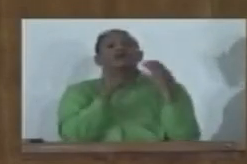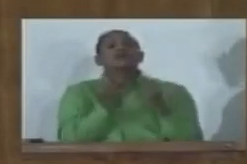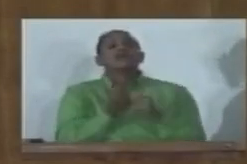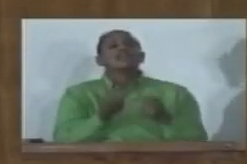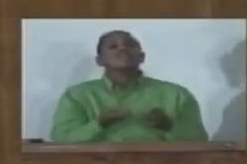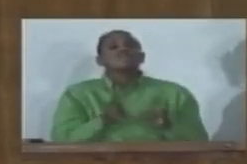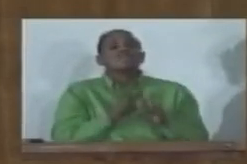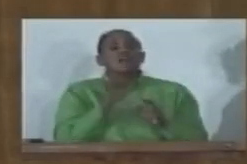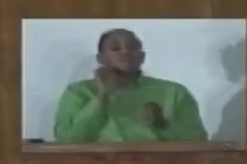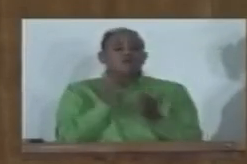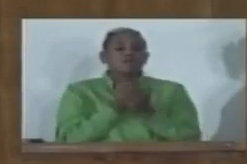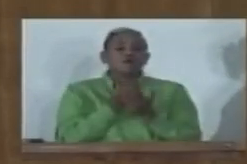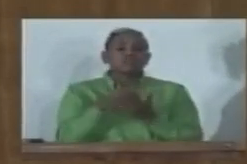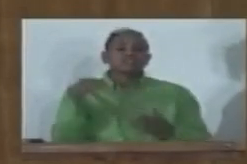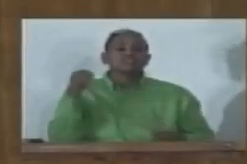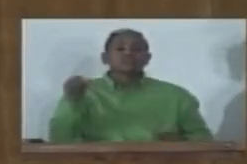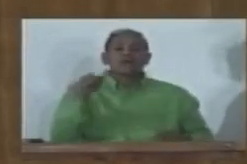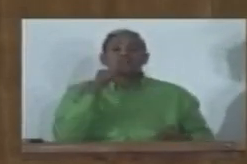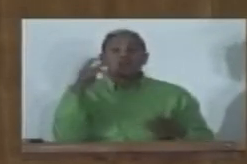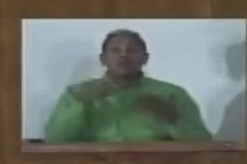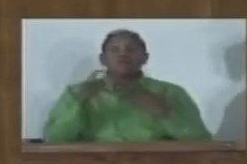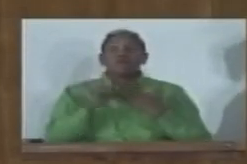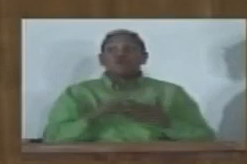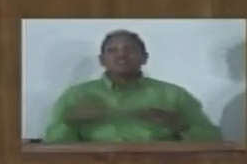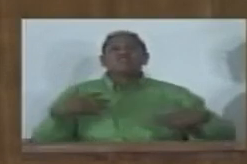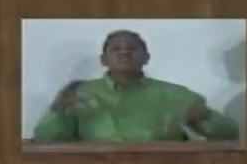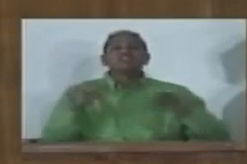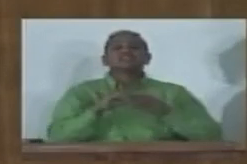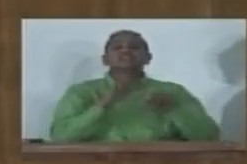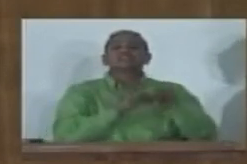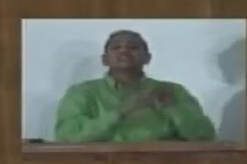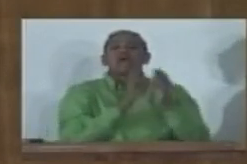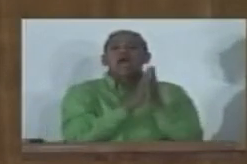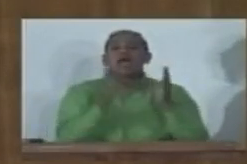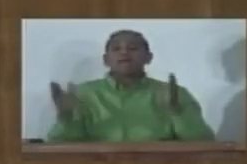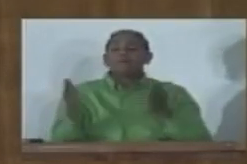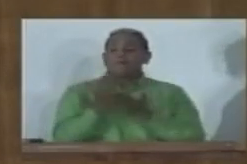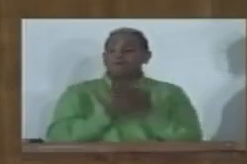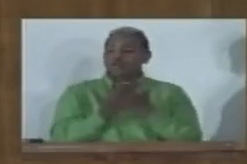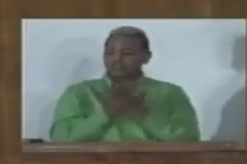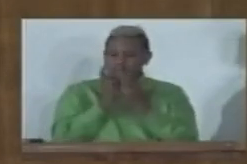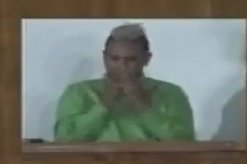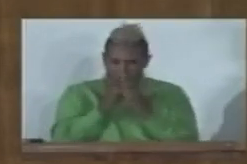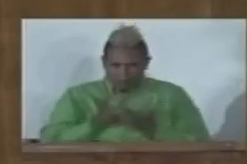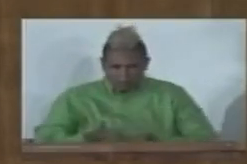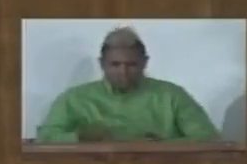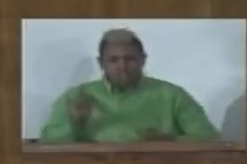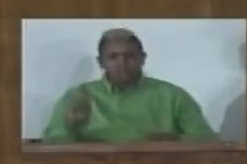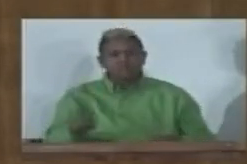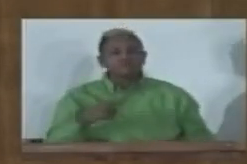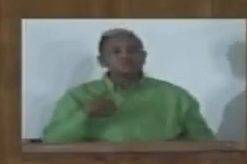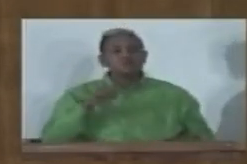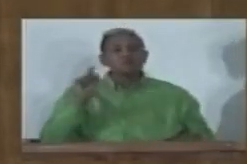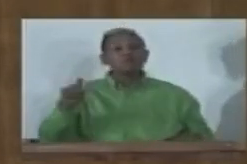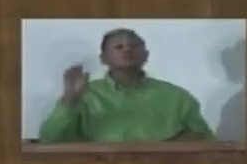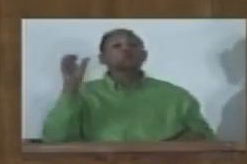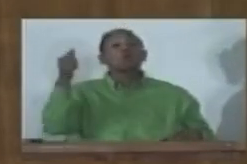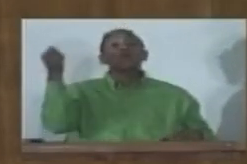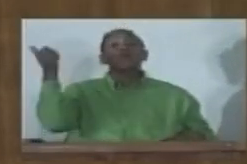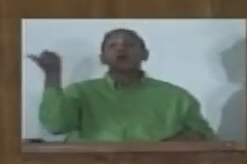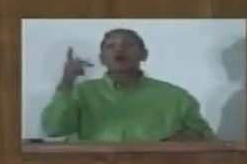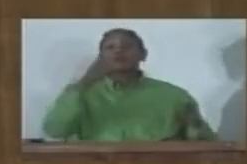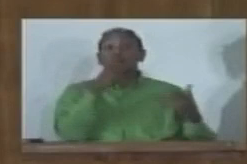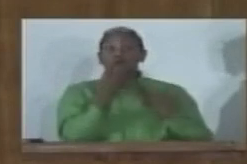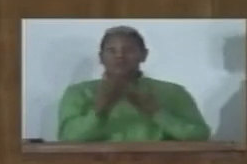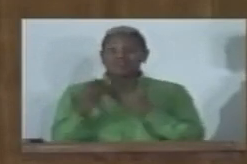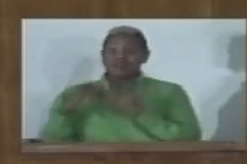spent, and that the project finishes within time and budget. We must hold all players that will be involved in